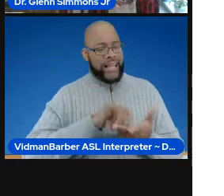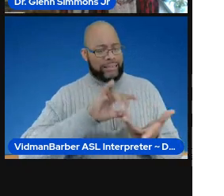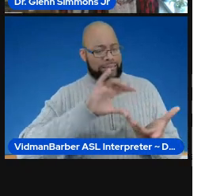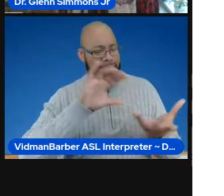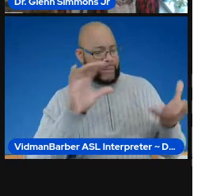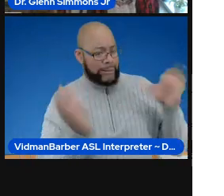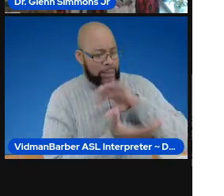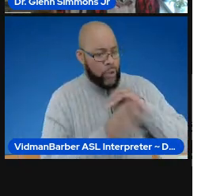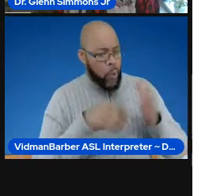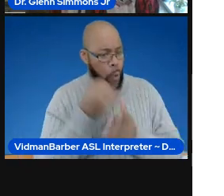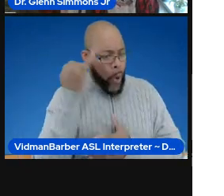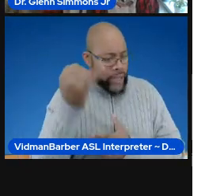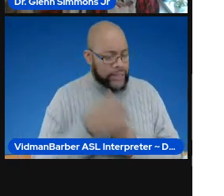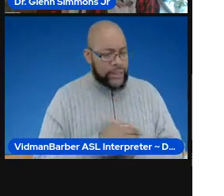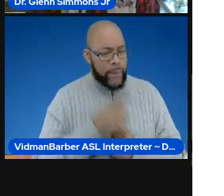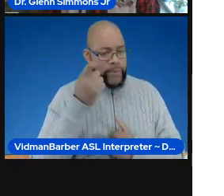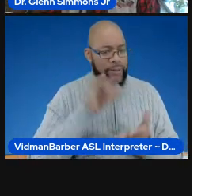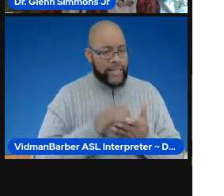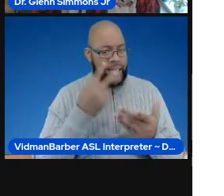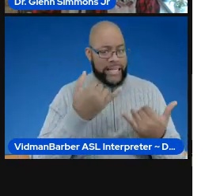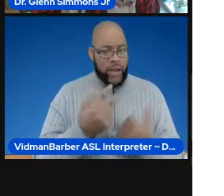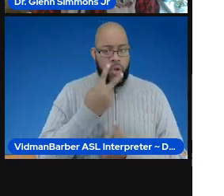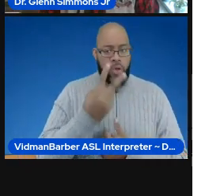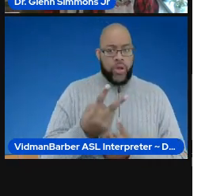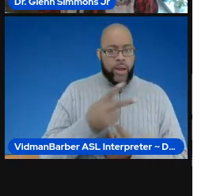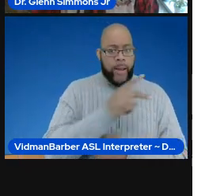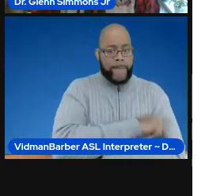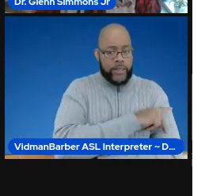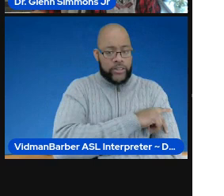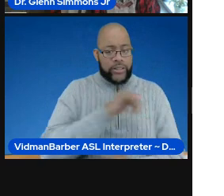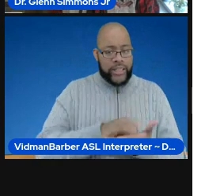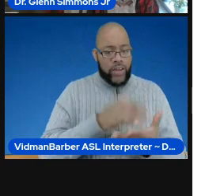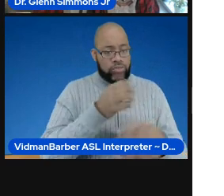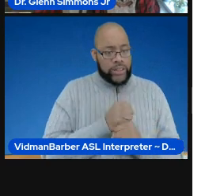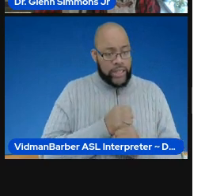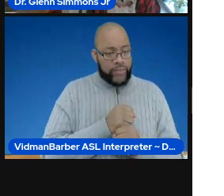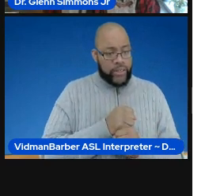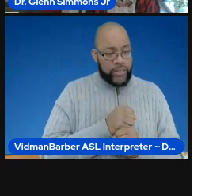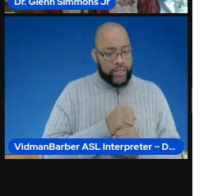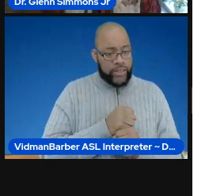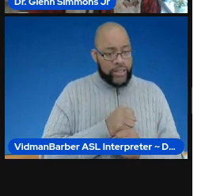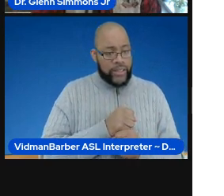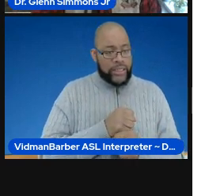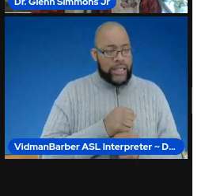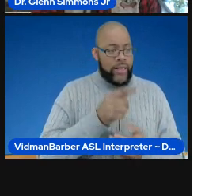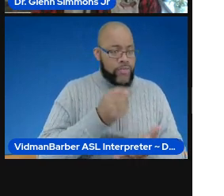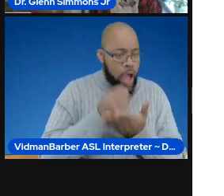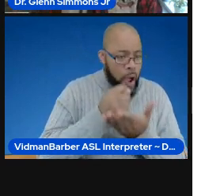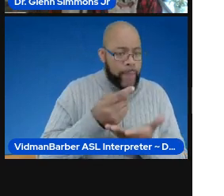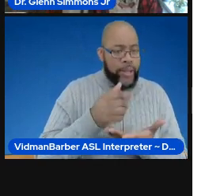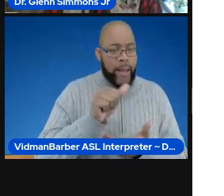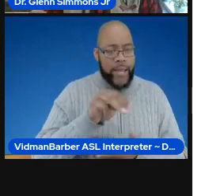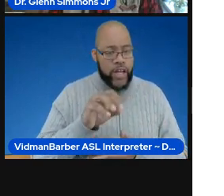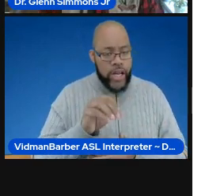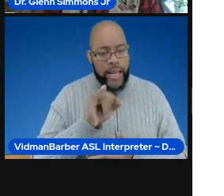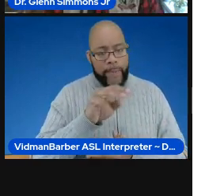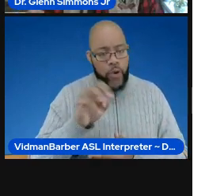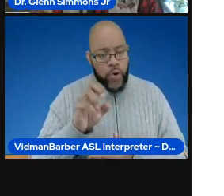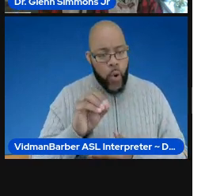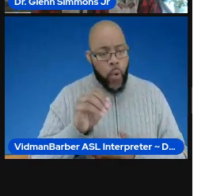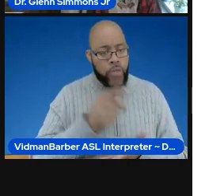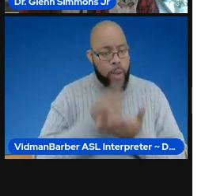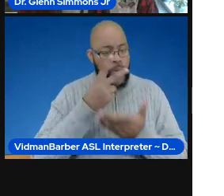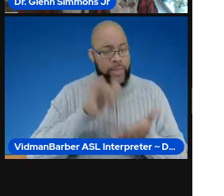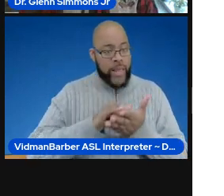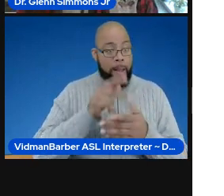whole idea on its head, because here we are looking at patients that are receiving chemotherapy, immunotherapy, and we're watching those